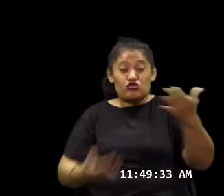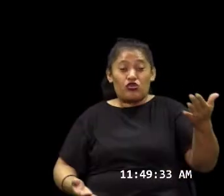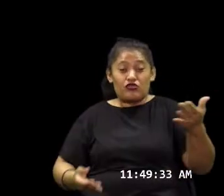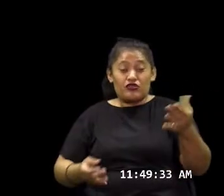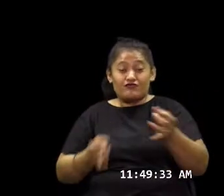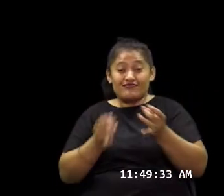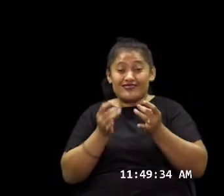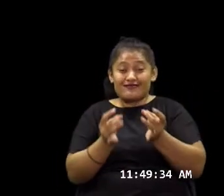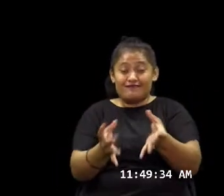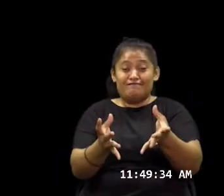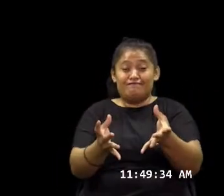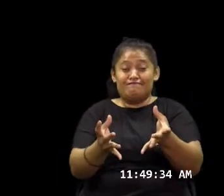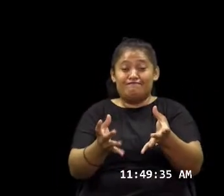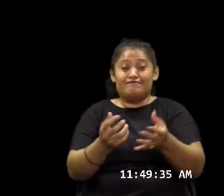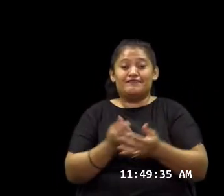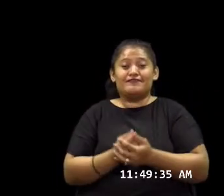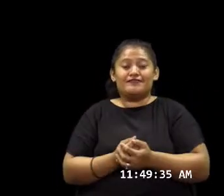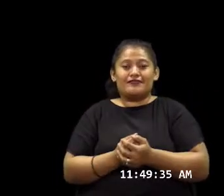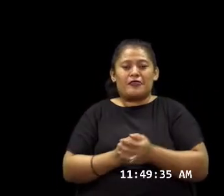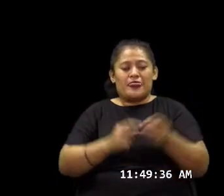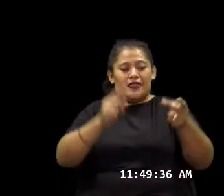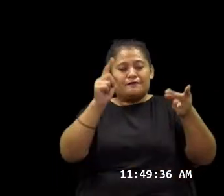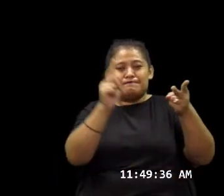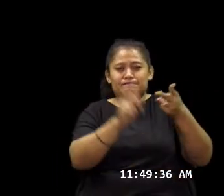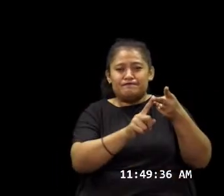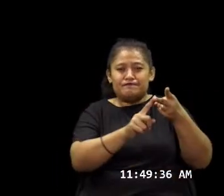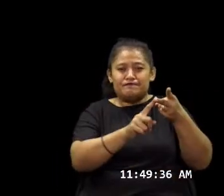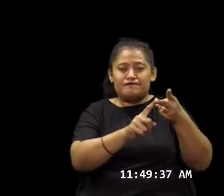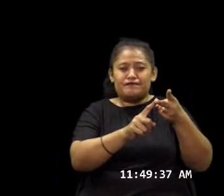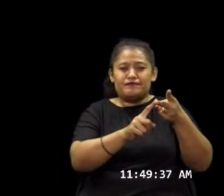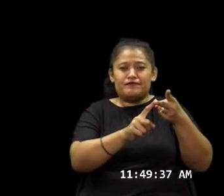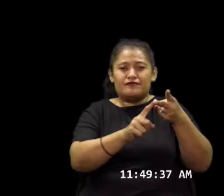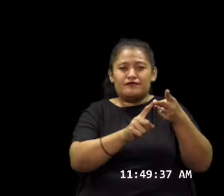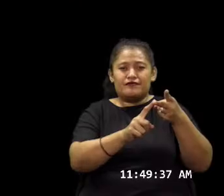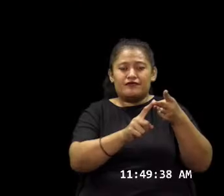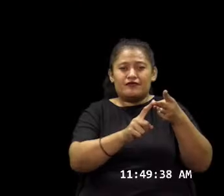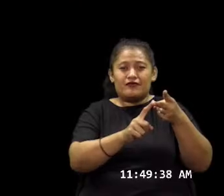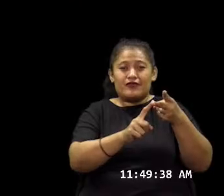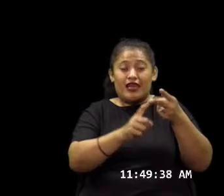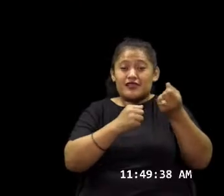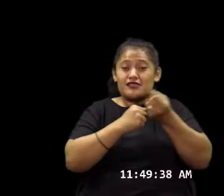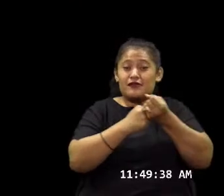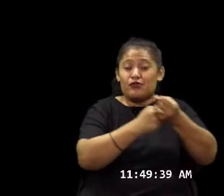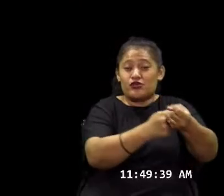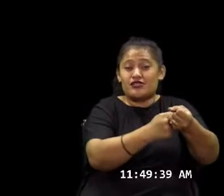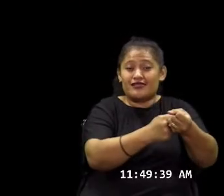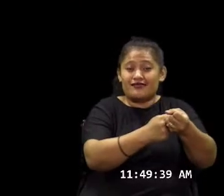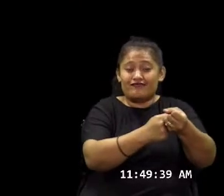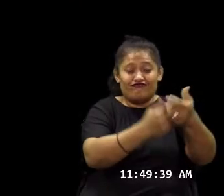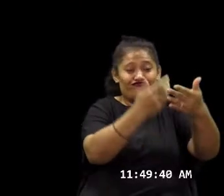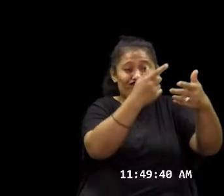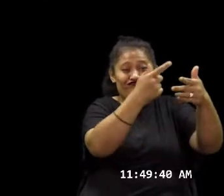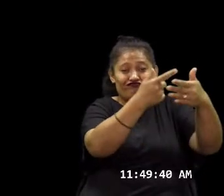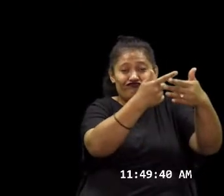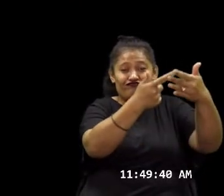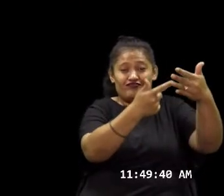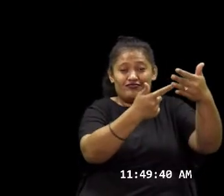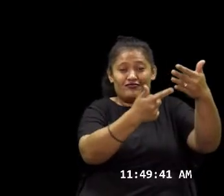occur? The second step are the supporting details.